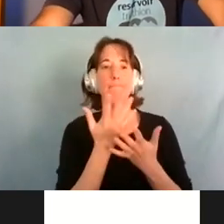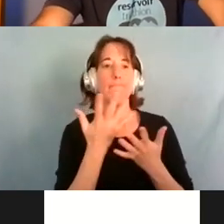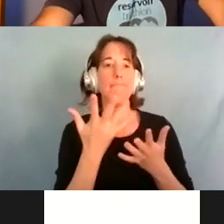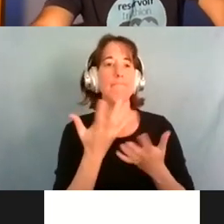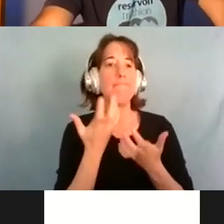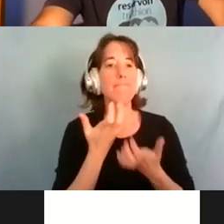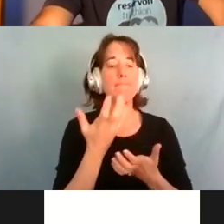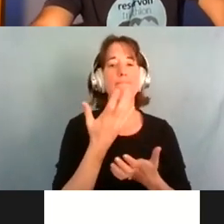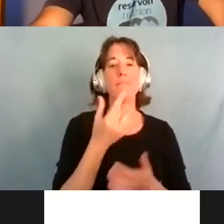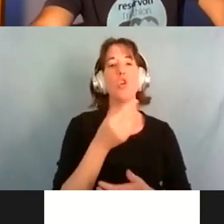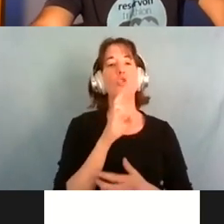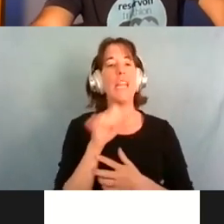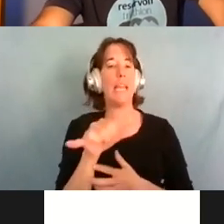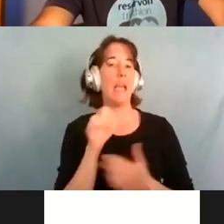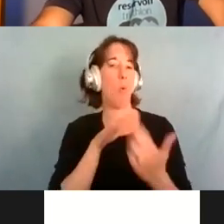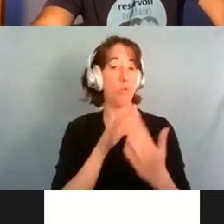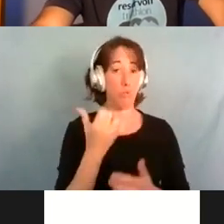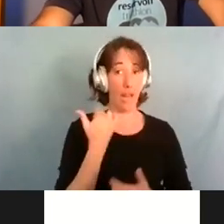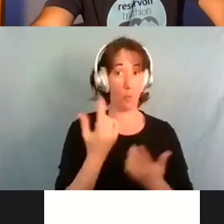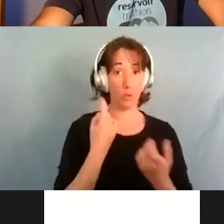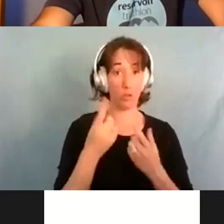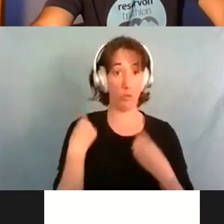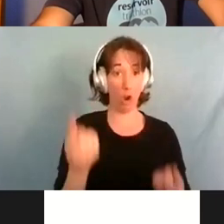Any questions so far?